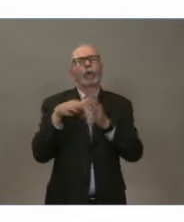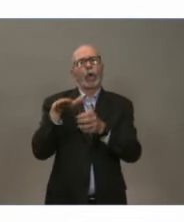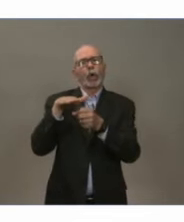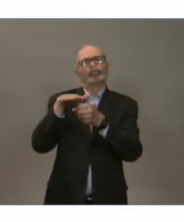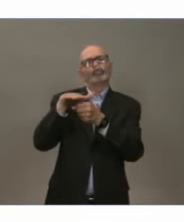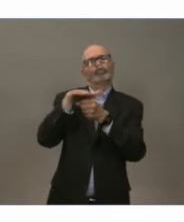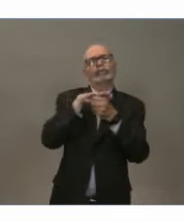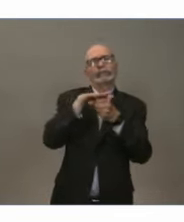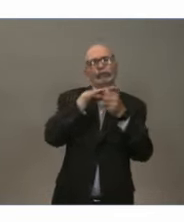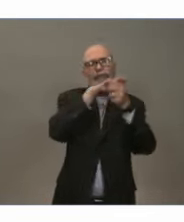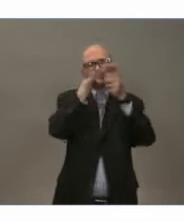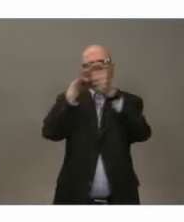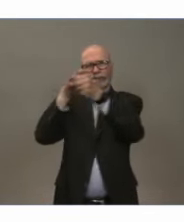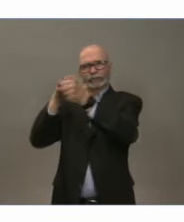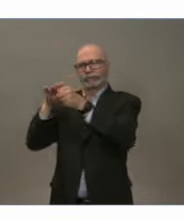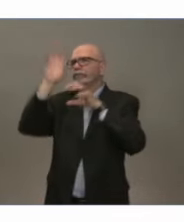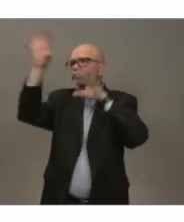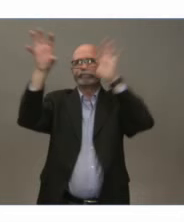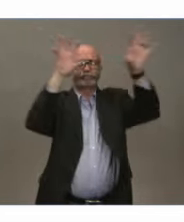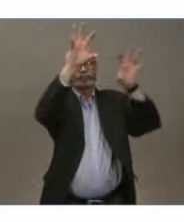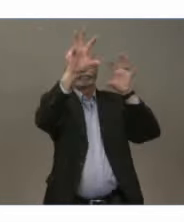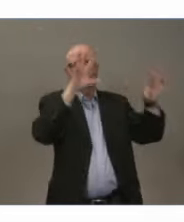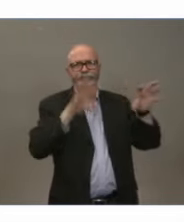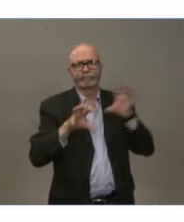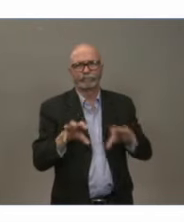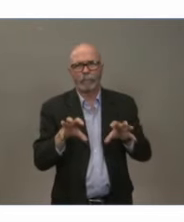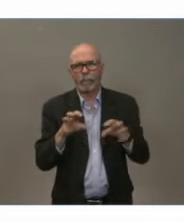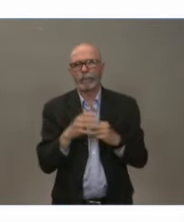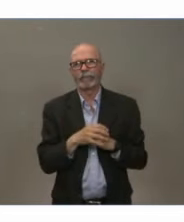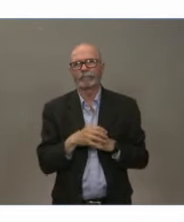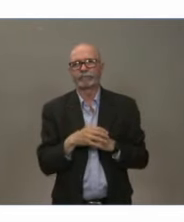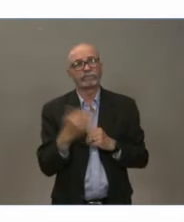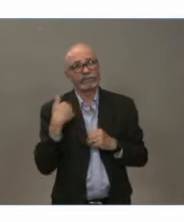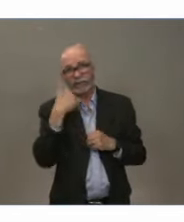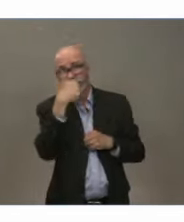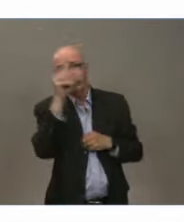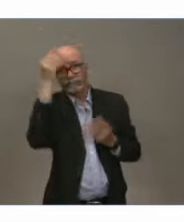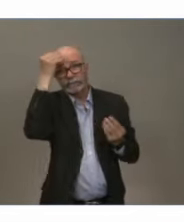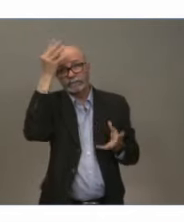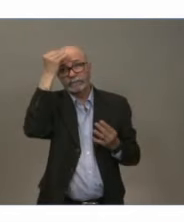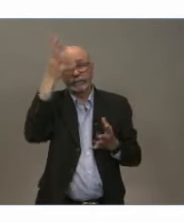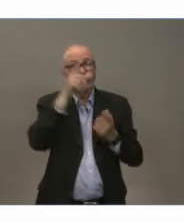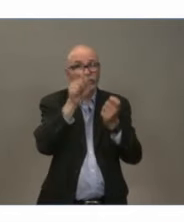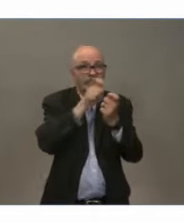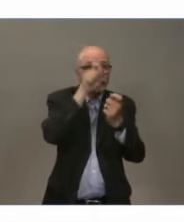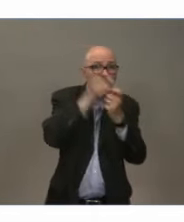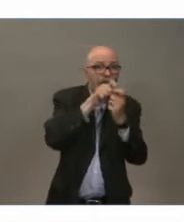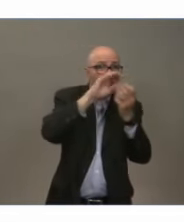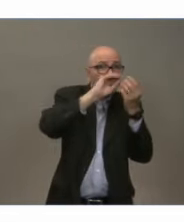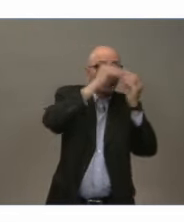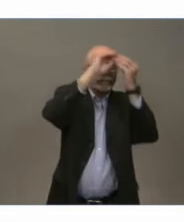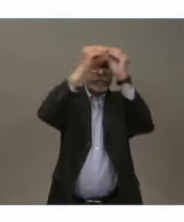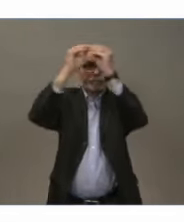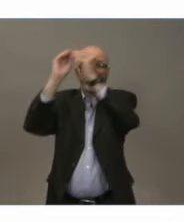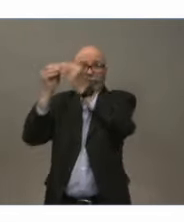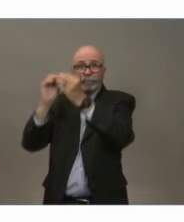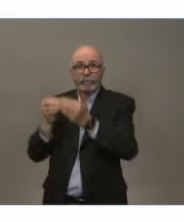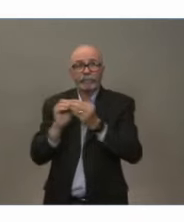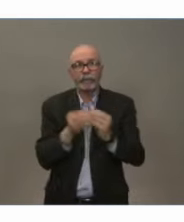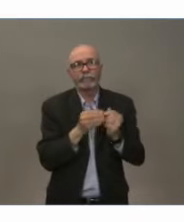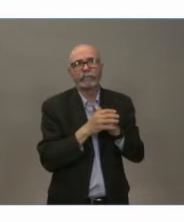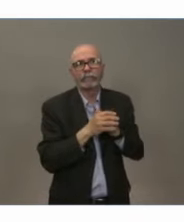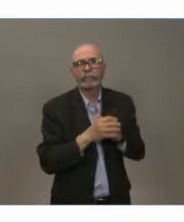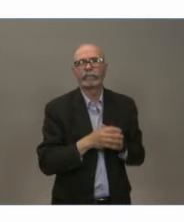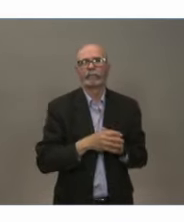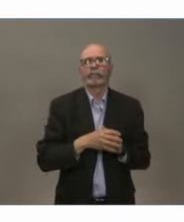regions in our coverage area, but do you have the exact numbers from each of those regions? So if you look